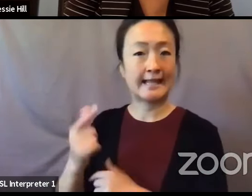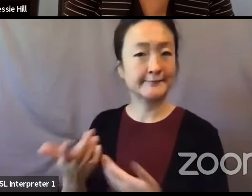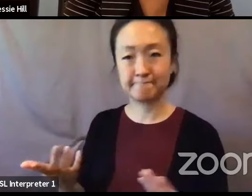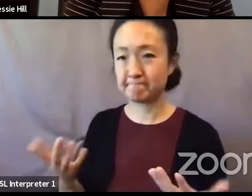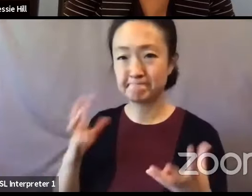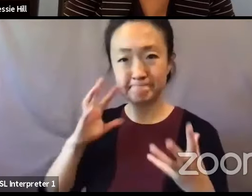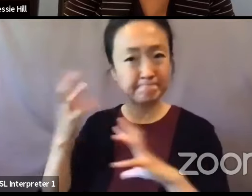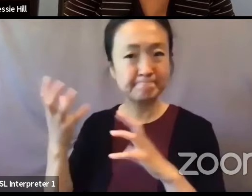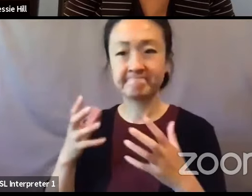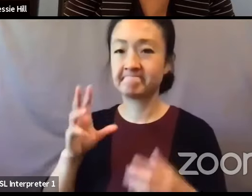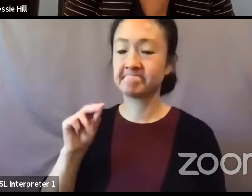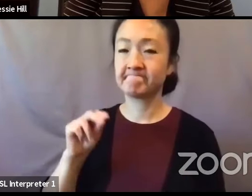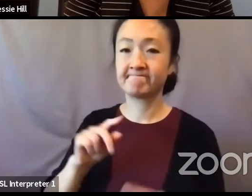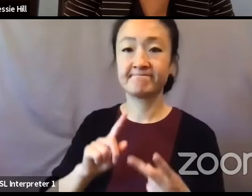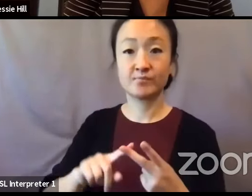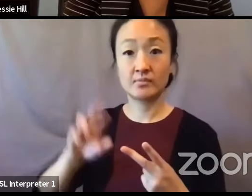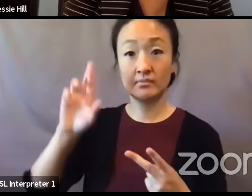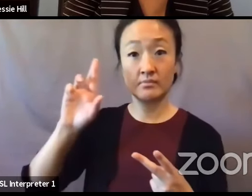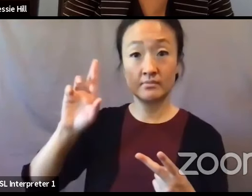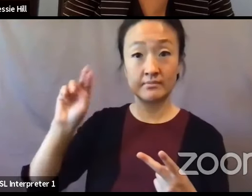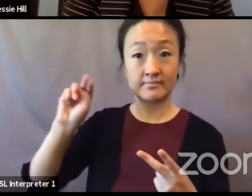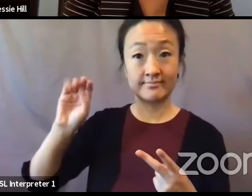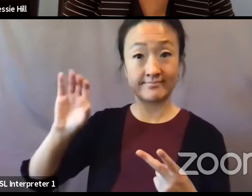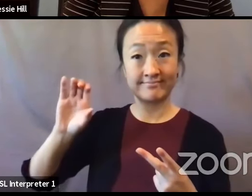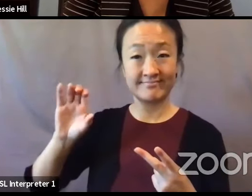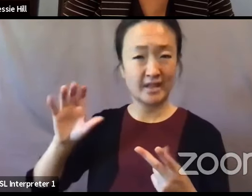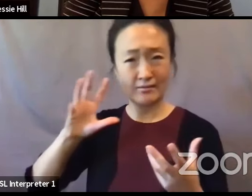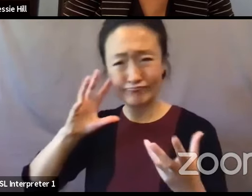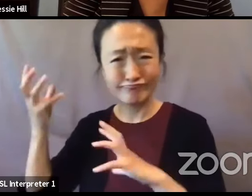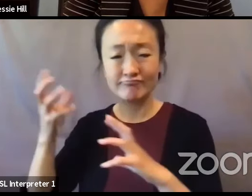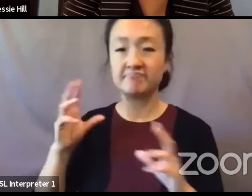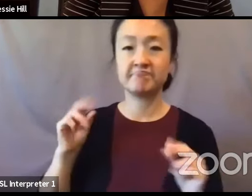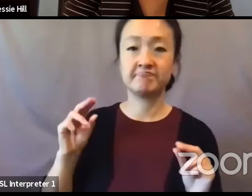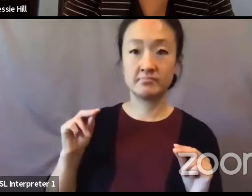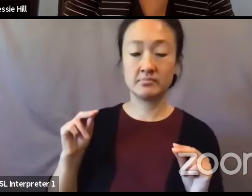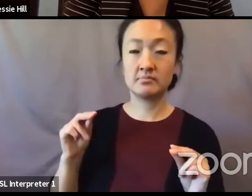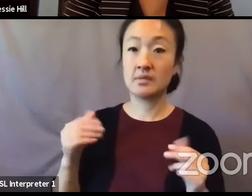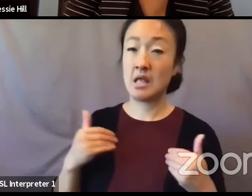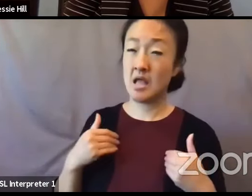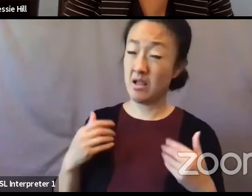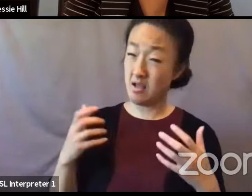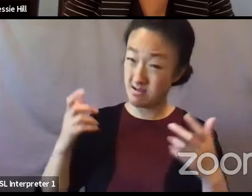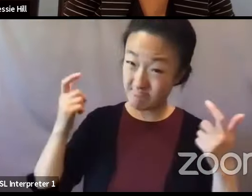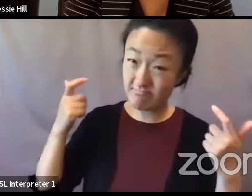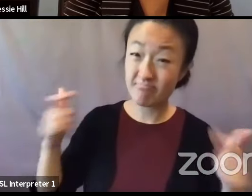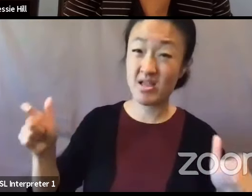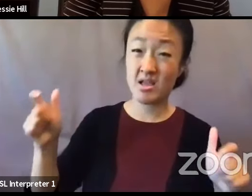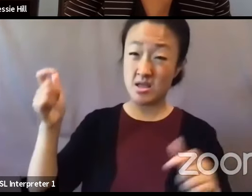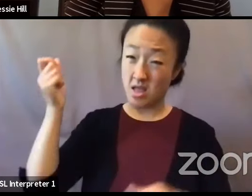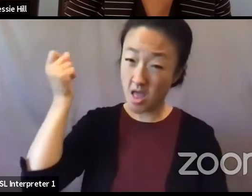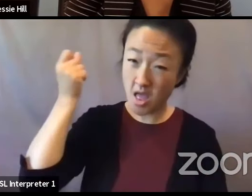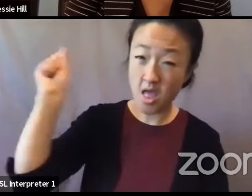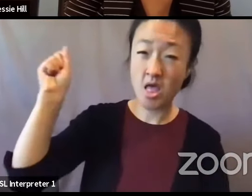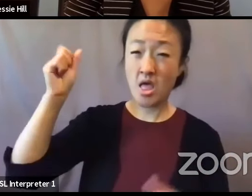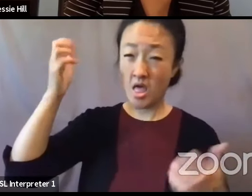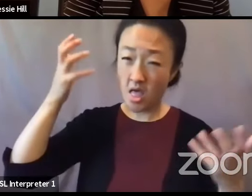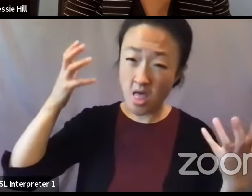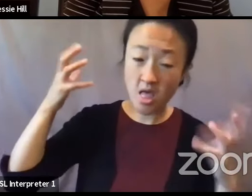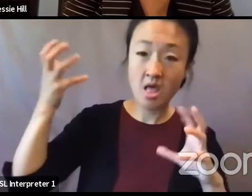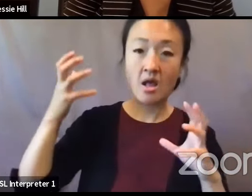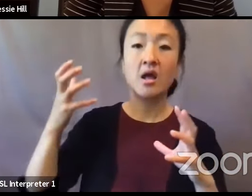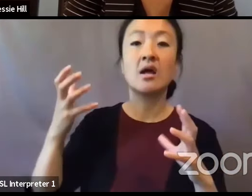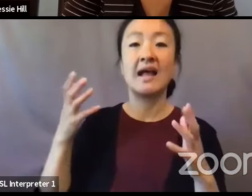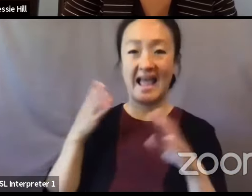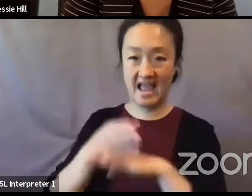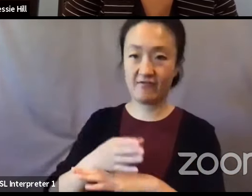the Republican convention. There was tremendous disruption more recently with the George